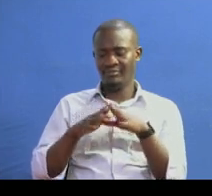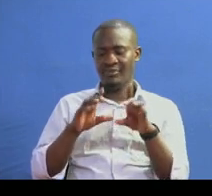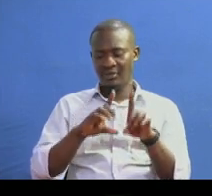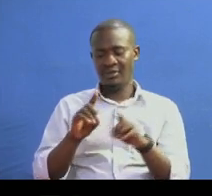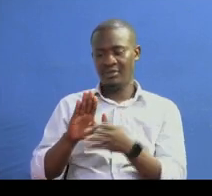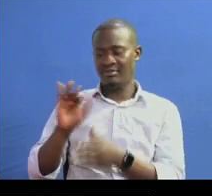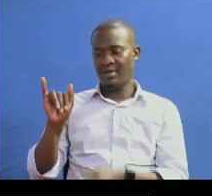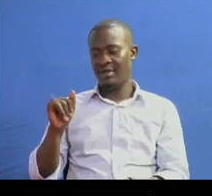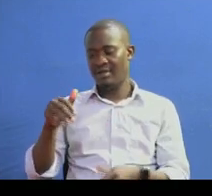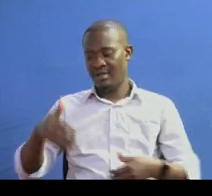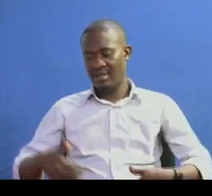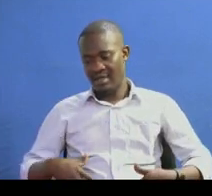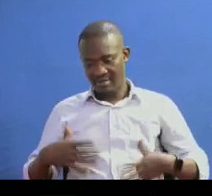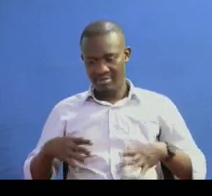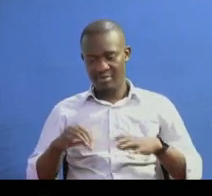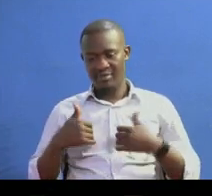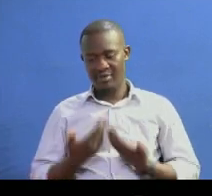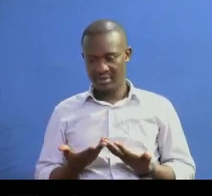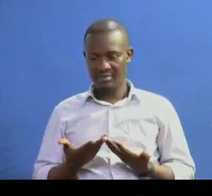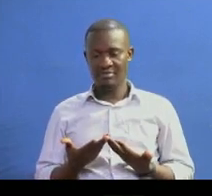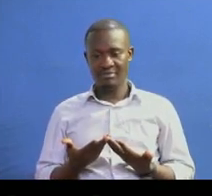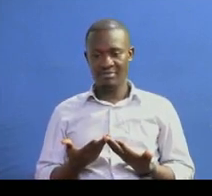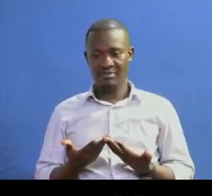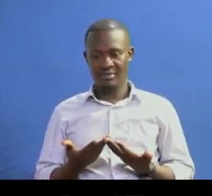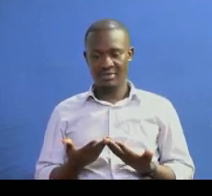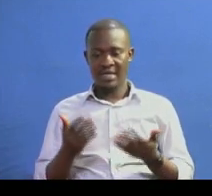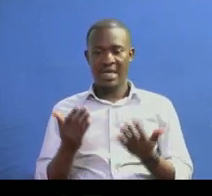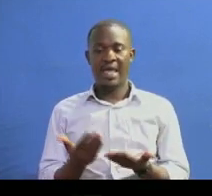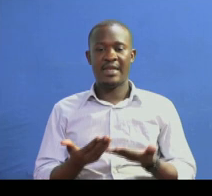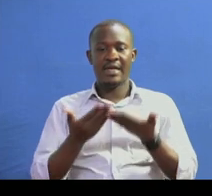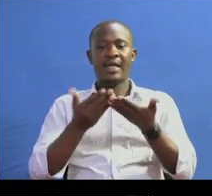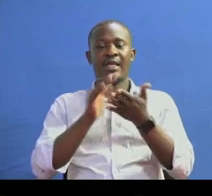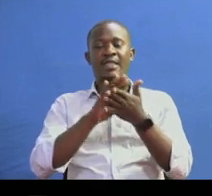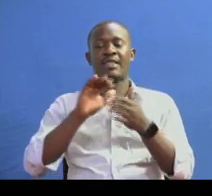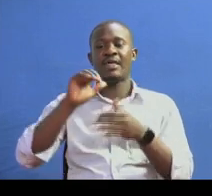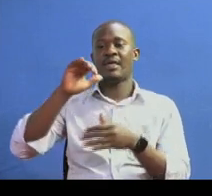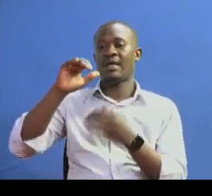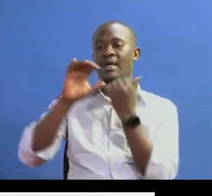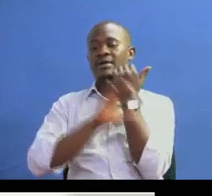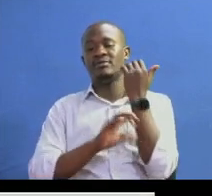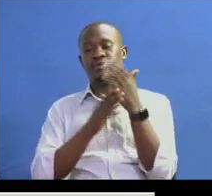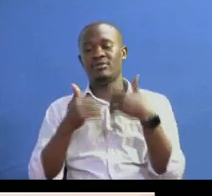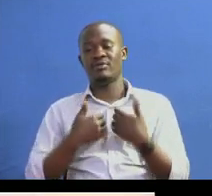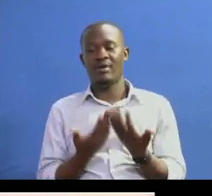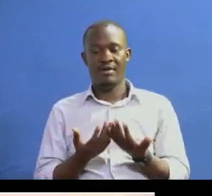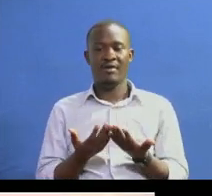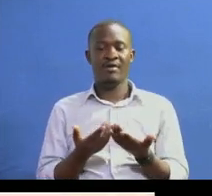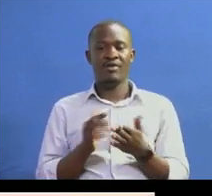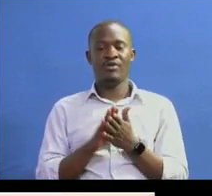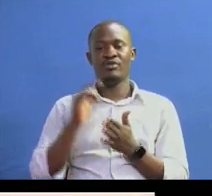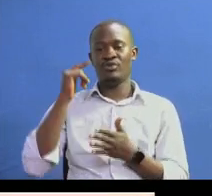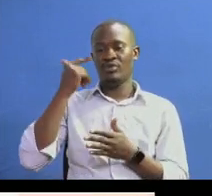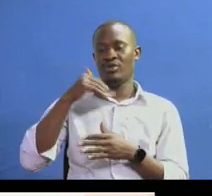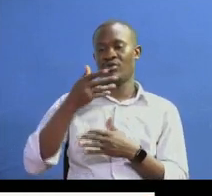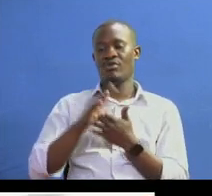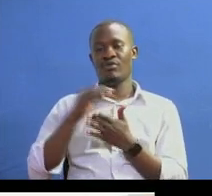young, vibrant people, and that is something inspiring. So we can even encourage now the countries to have innovation hubs for these young people to think of ideas,